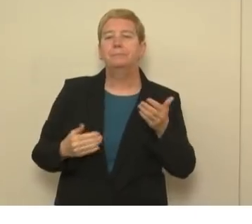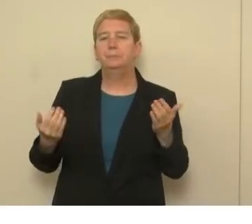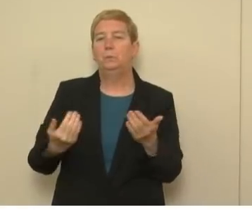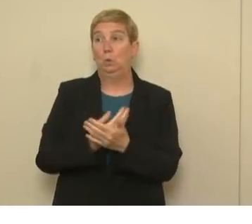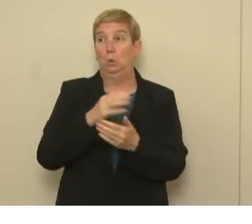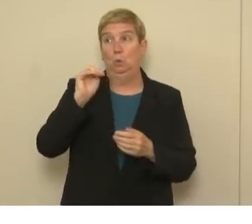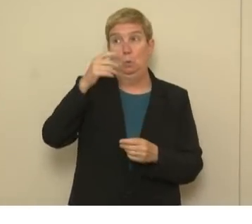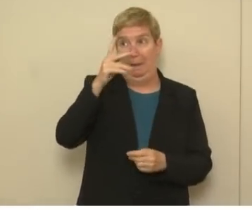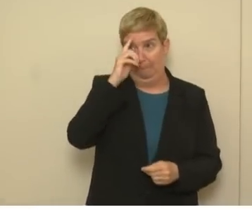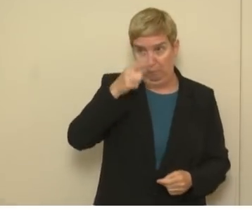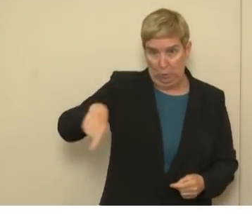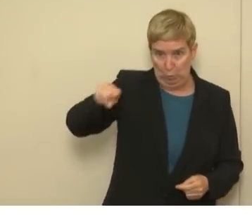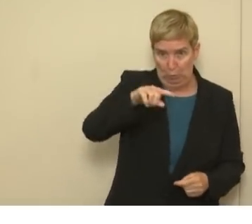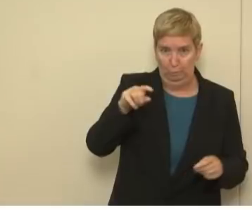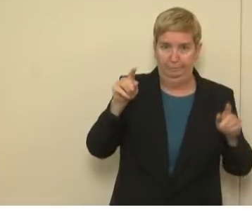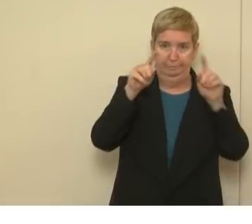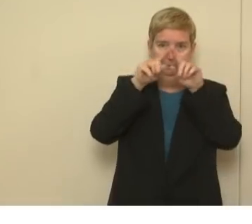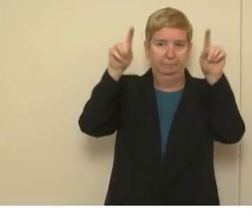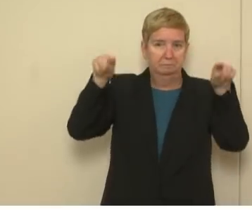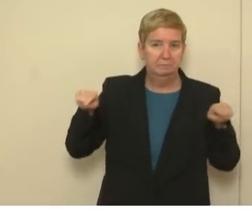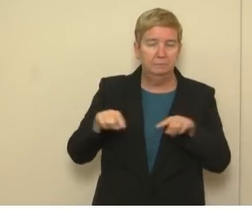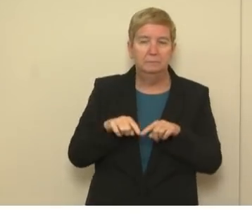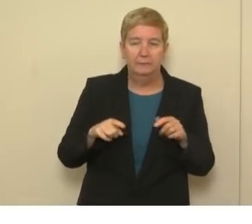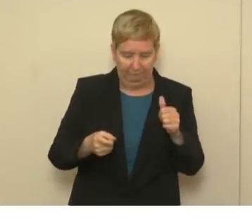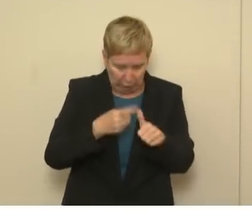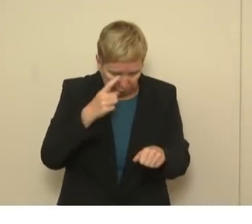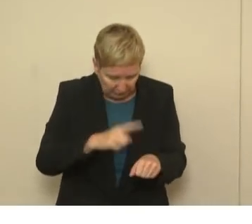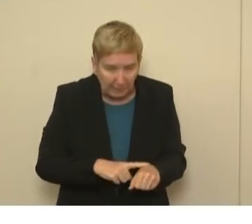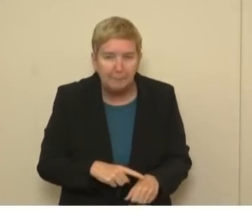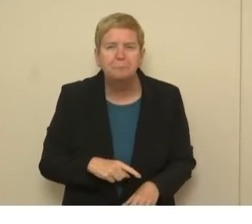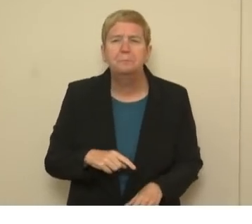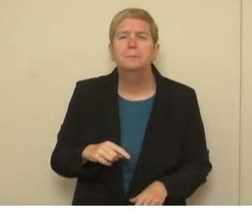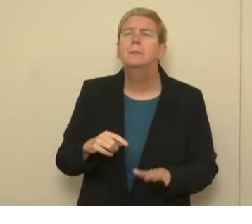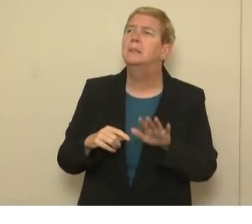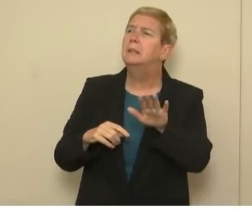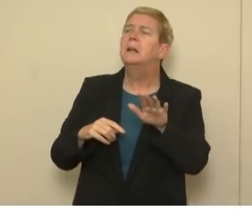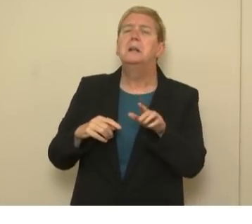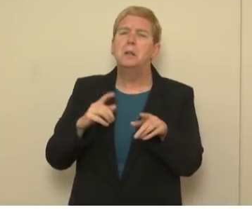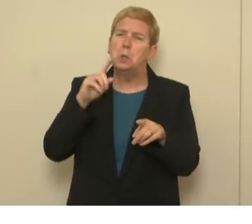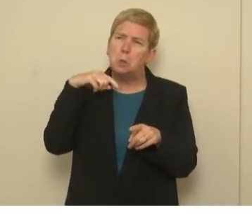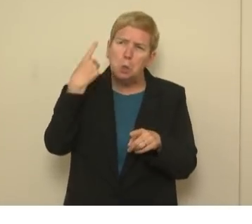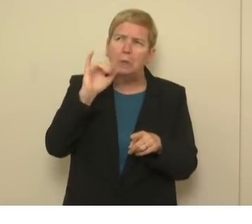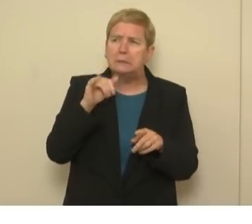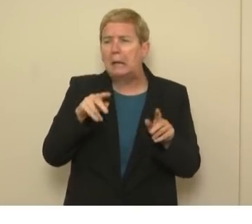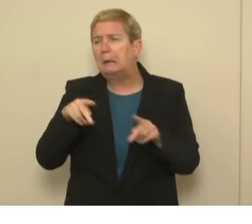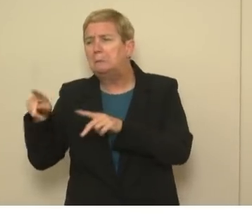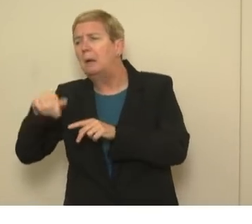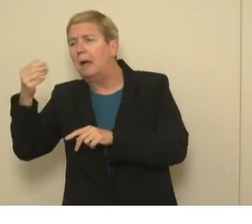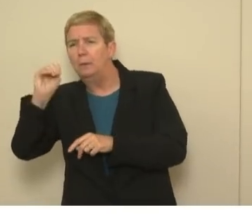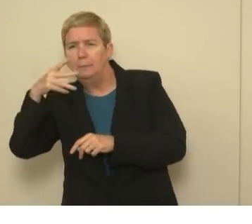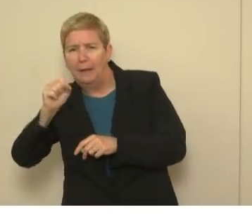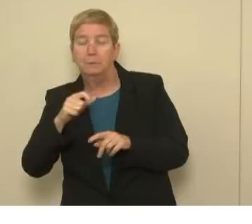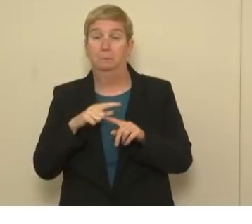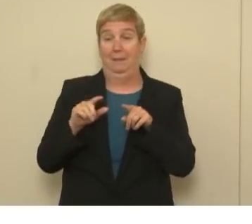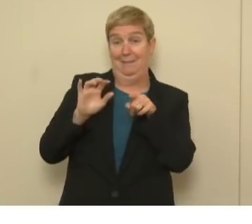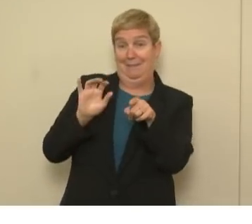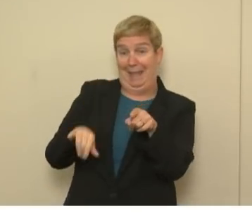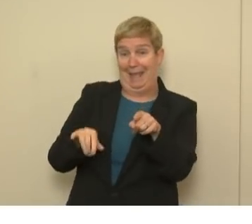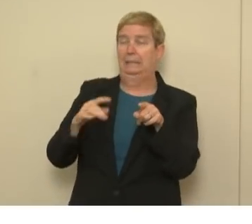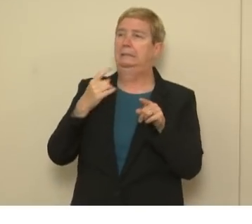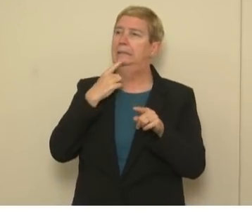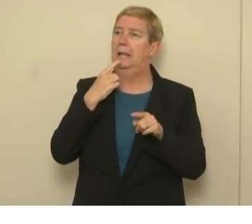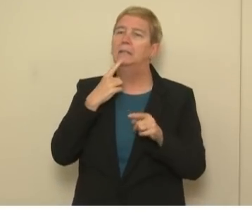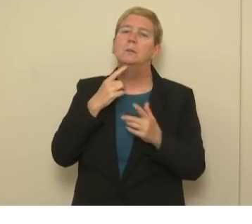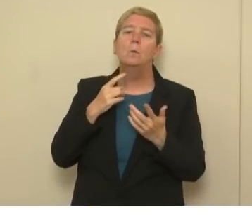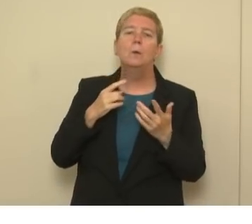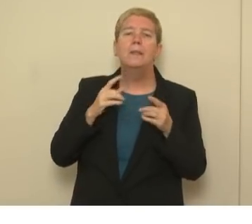seen before, and it looks like some of the other maps, and this is a map that our testing team uses to say where should